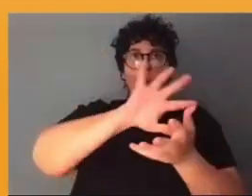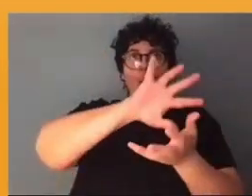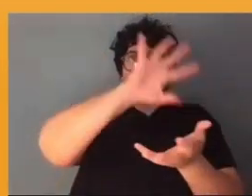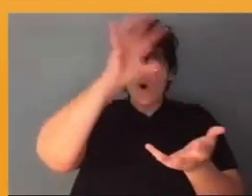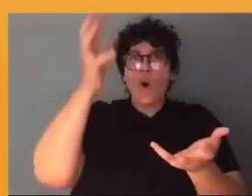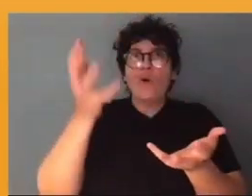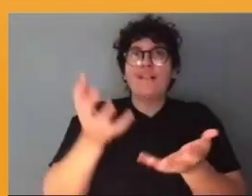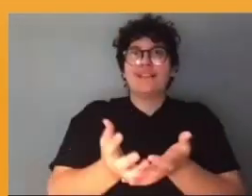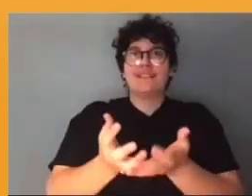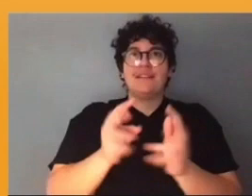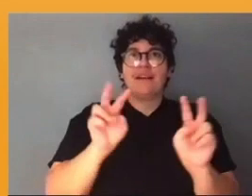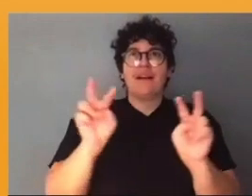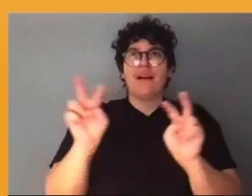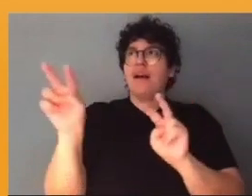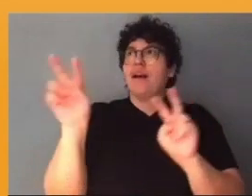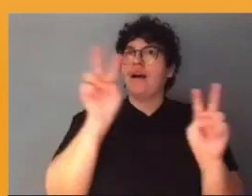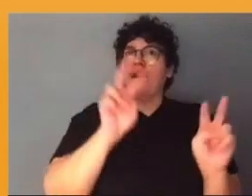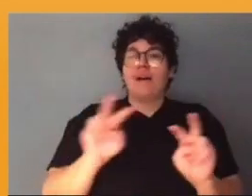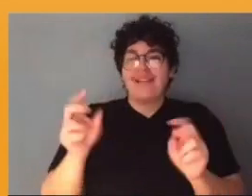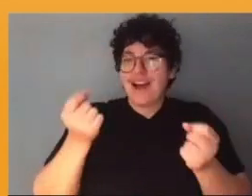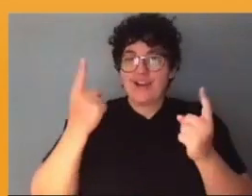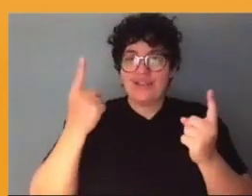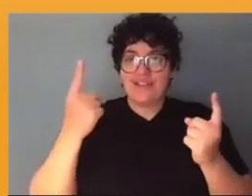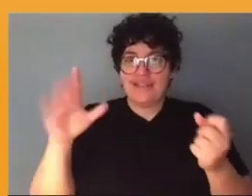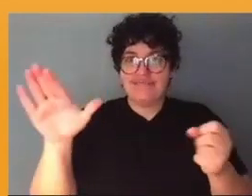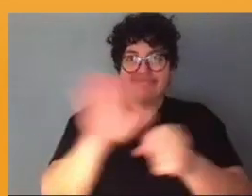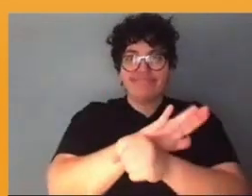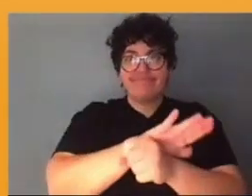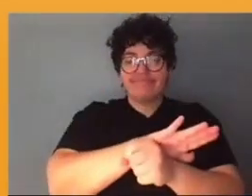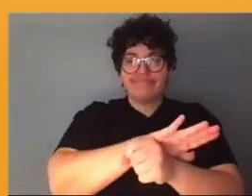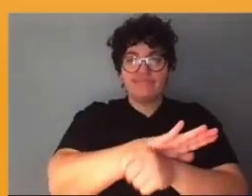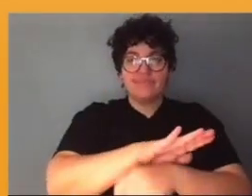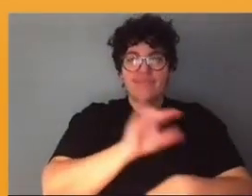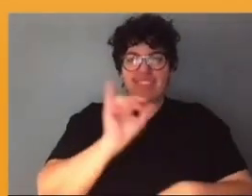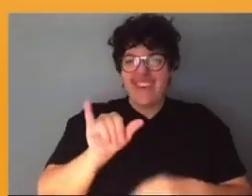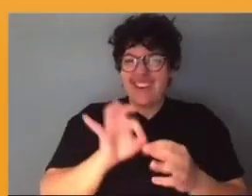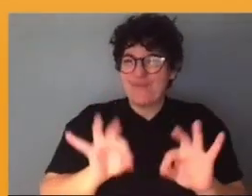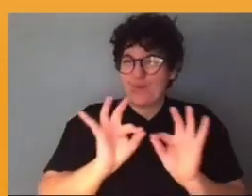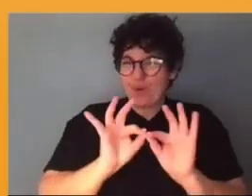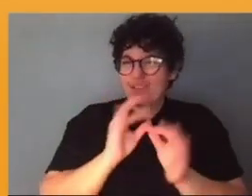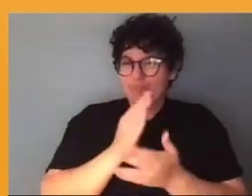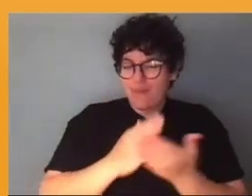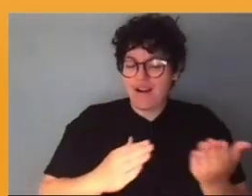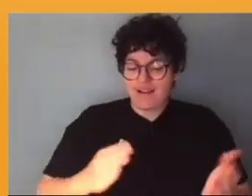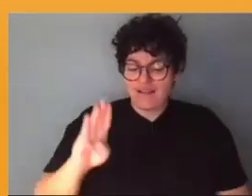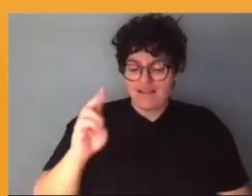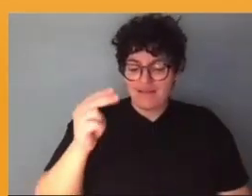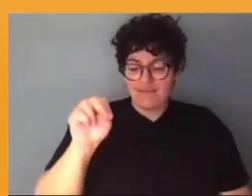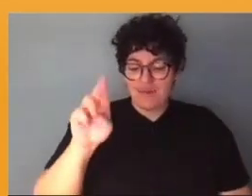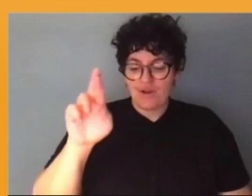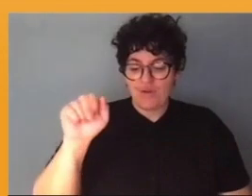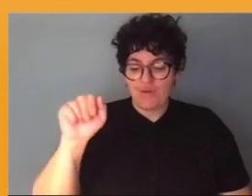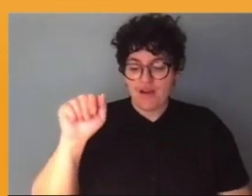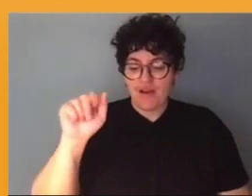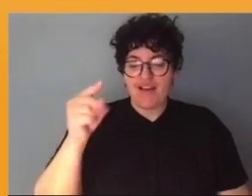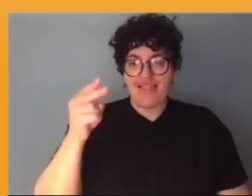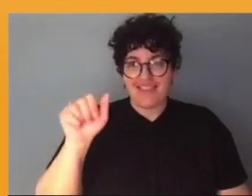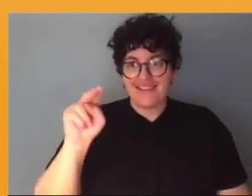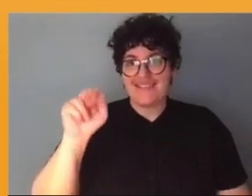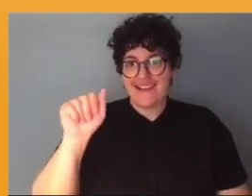that to me is what's so important about Bharatanatyam. And I tend to